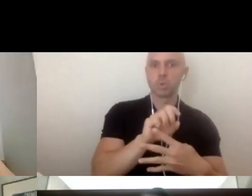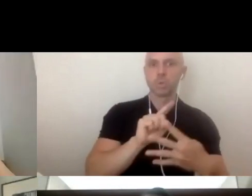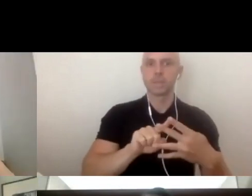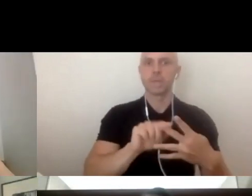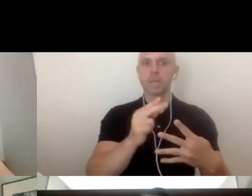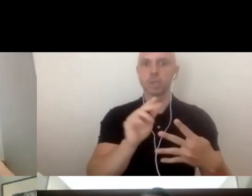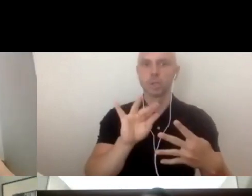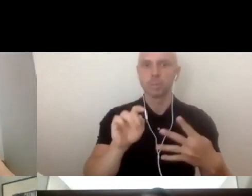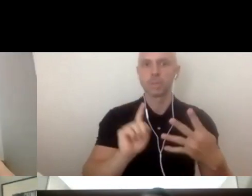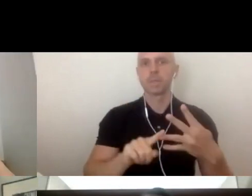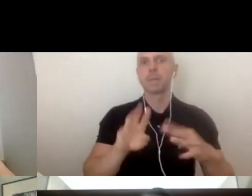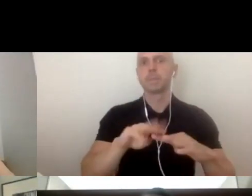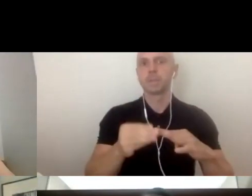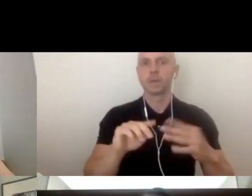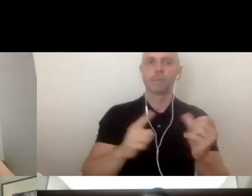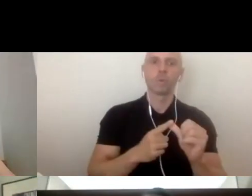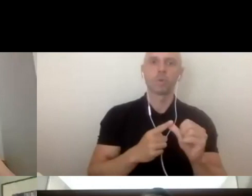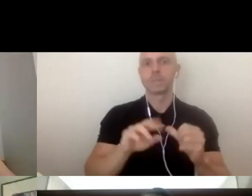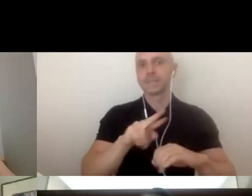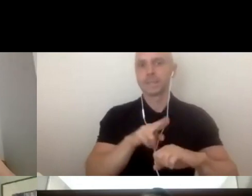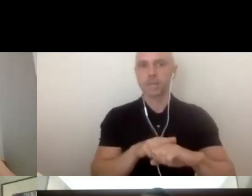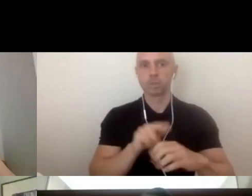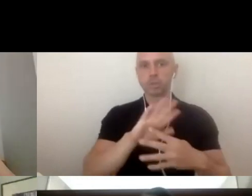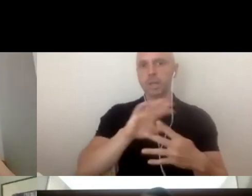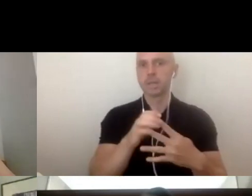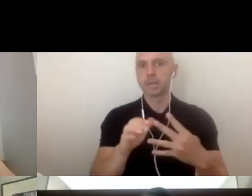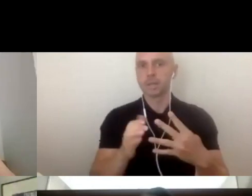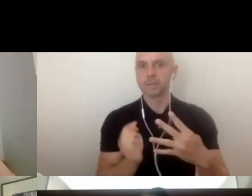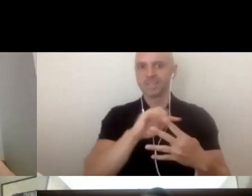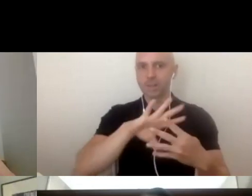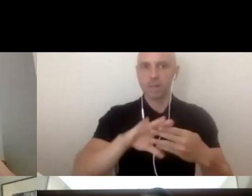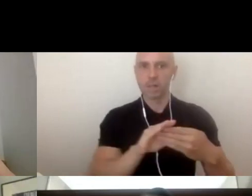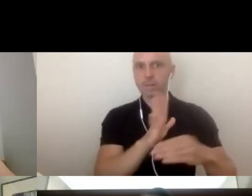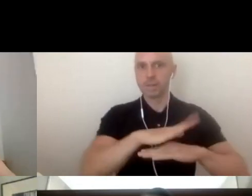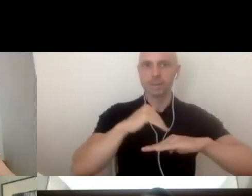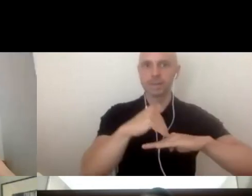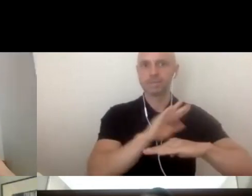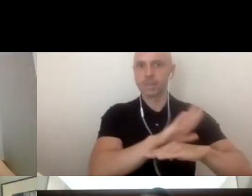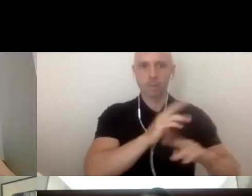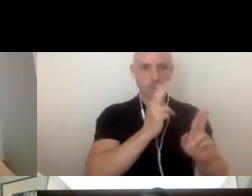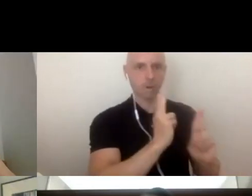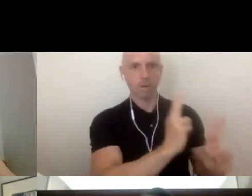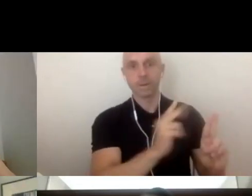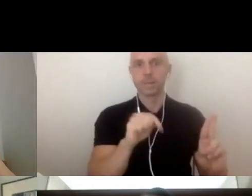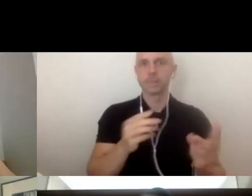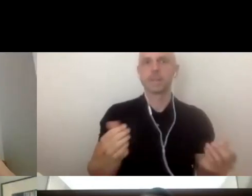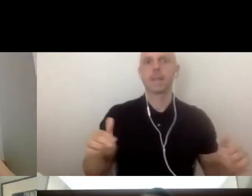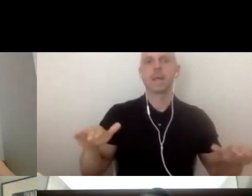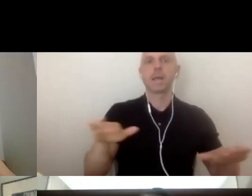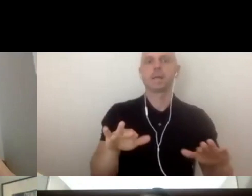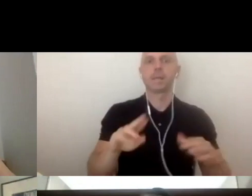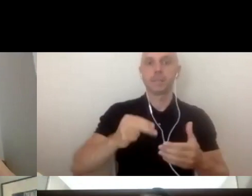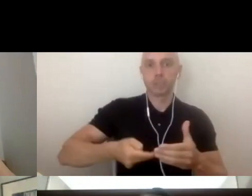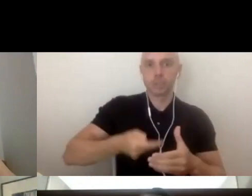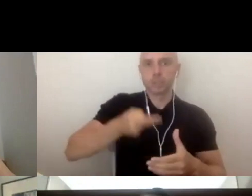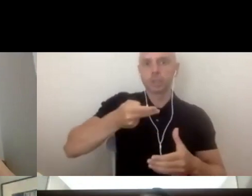Credit First Nation. This land has been shared under the Dish with One Spoon Treaty, which reminds us that we are all responsible